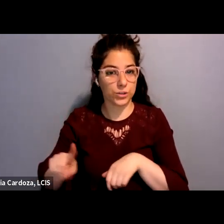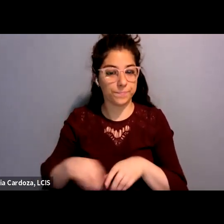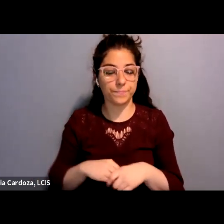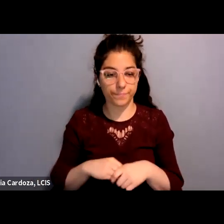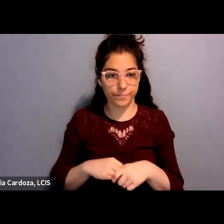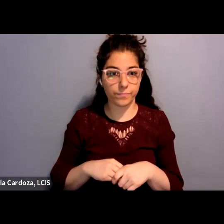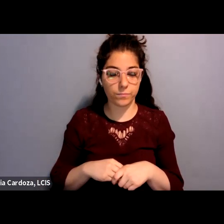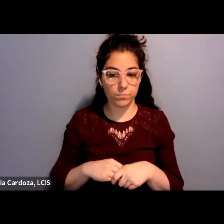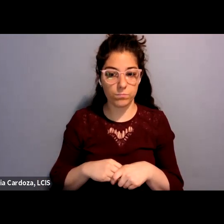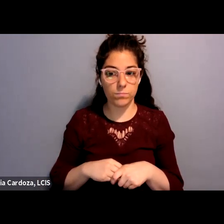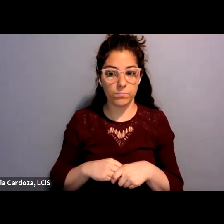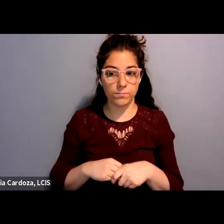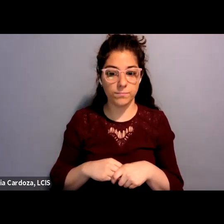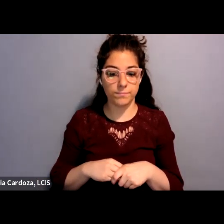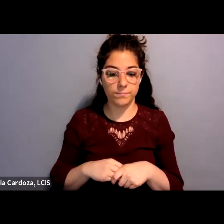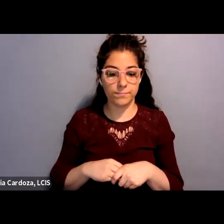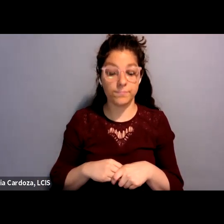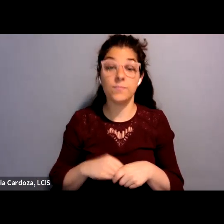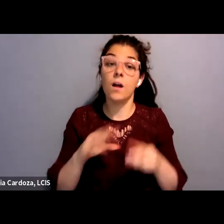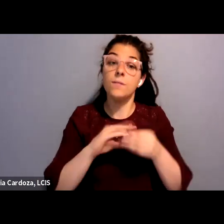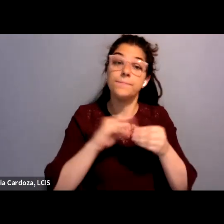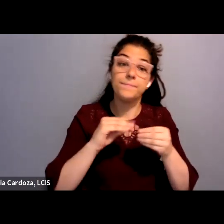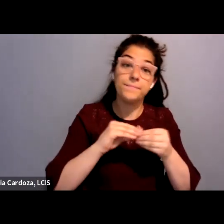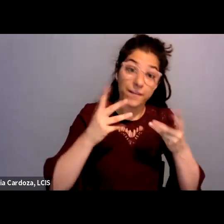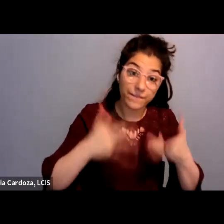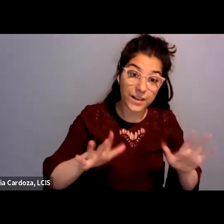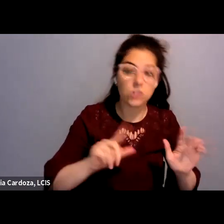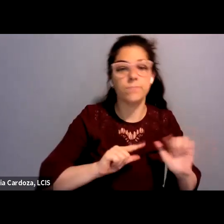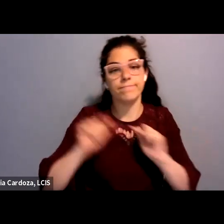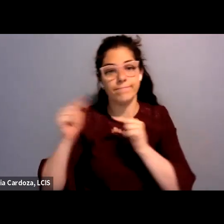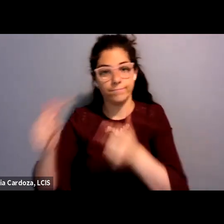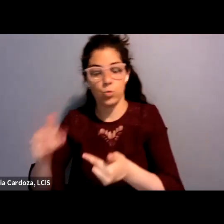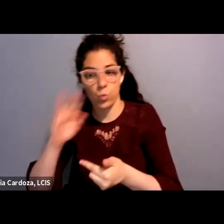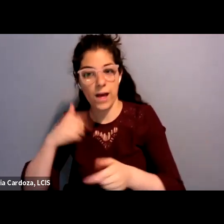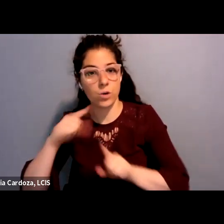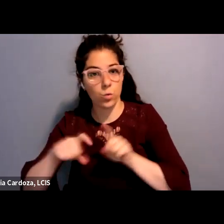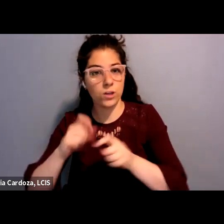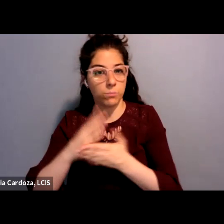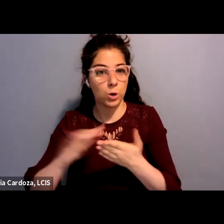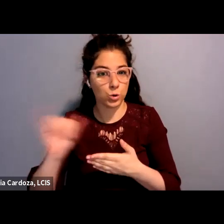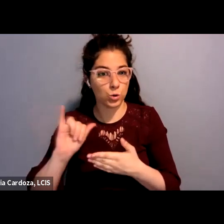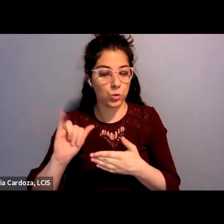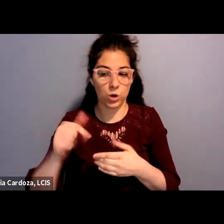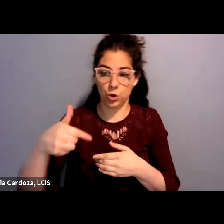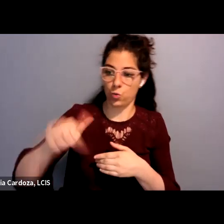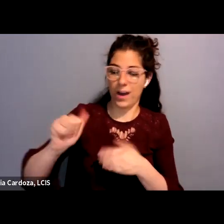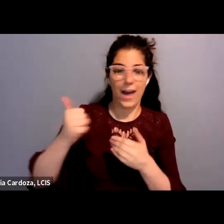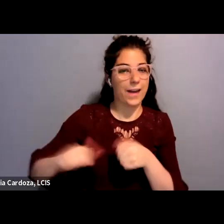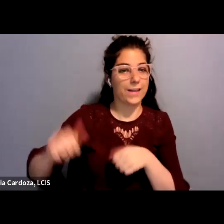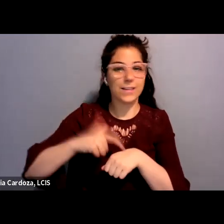specific section when we are calling for questions, but you can use the Q&A feature to ask questions at any time throughout the